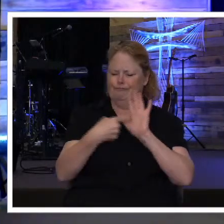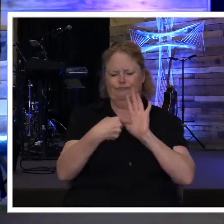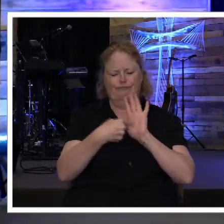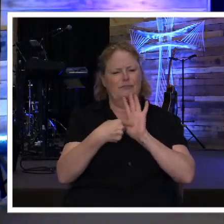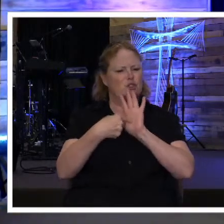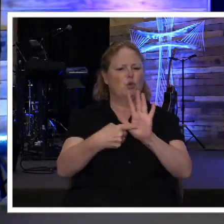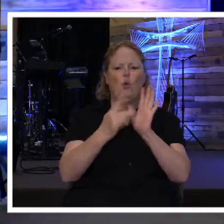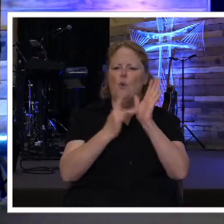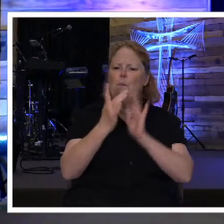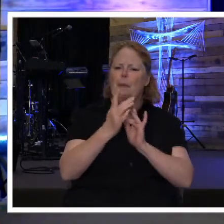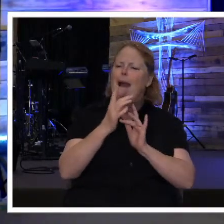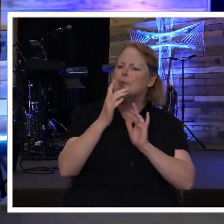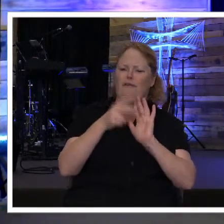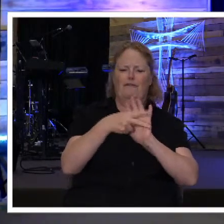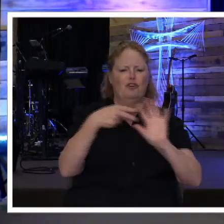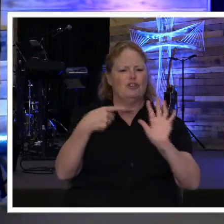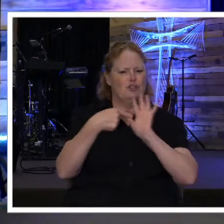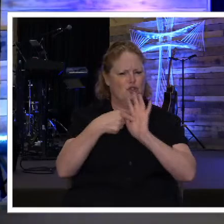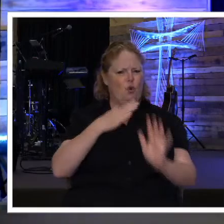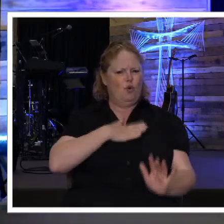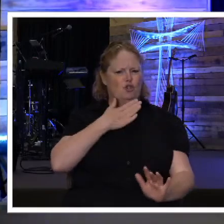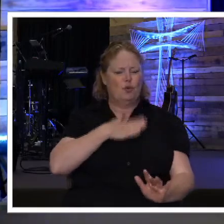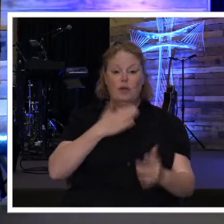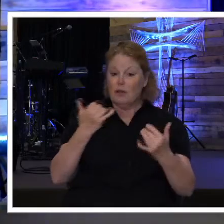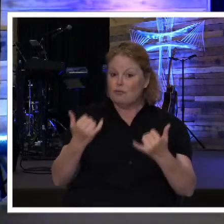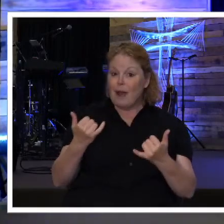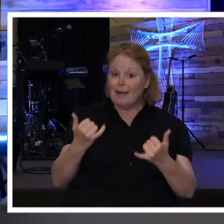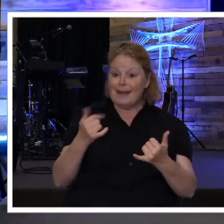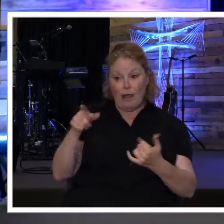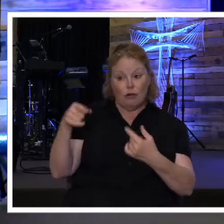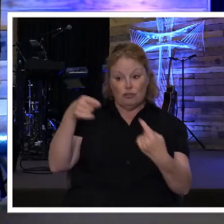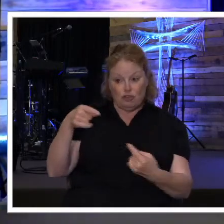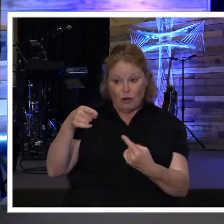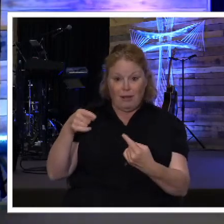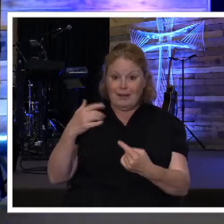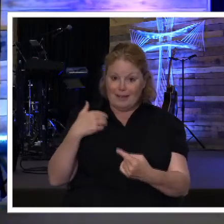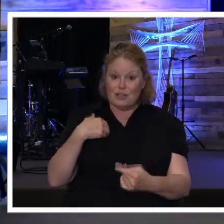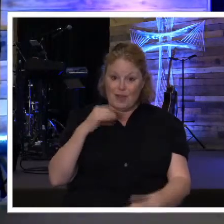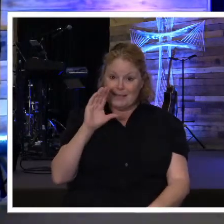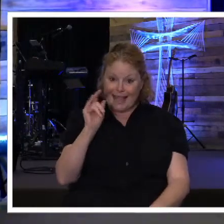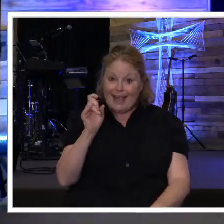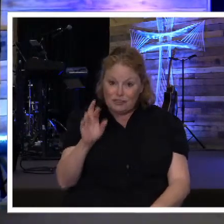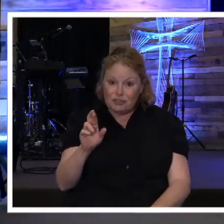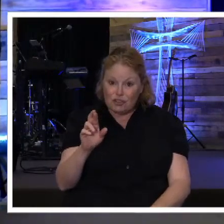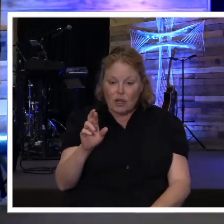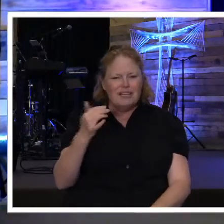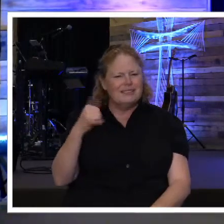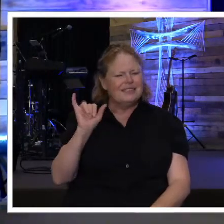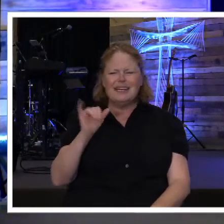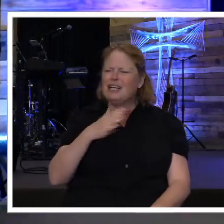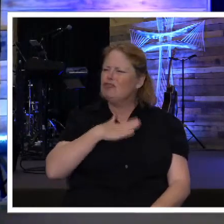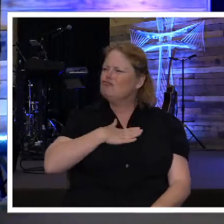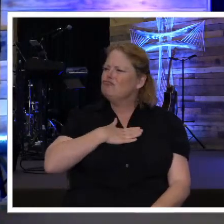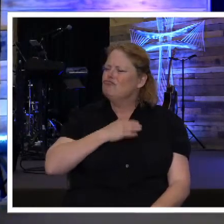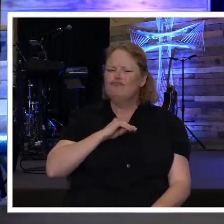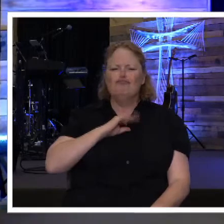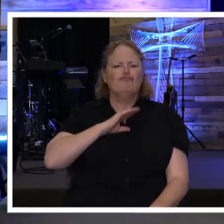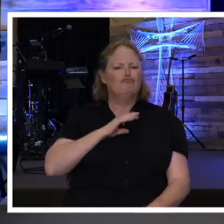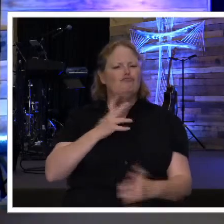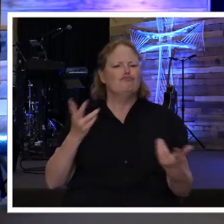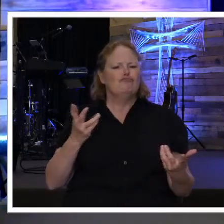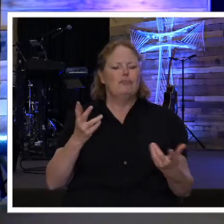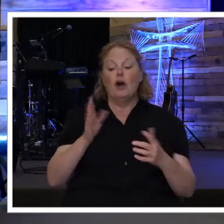her. And even though today she is battling cancer, she continues to live with a generous spirit. And her theme verse for life is found